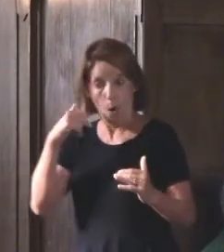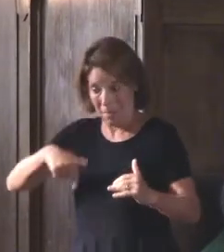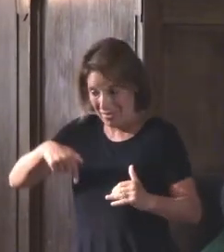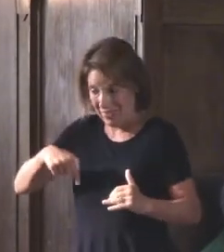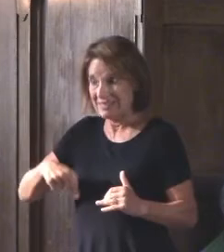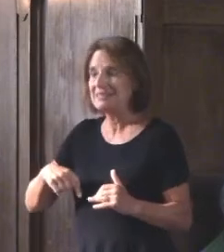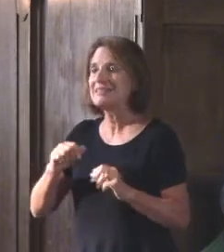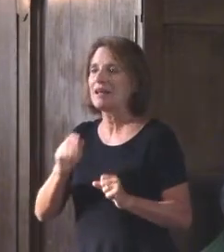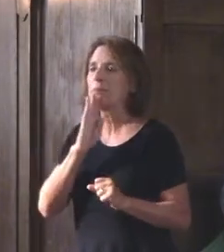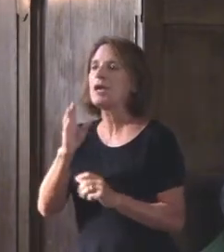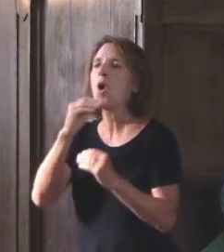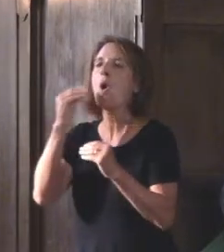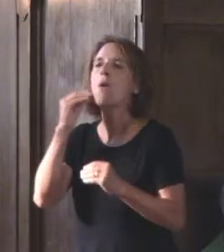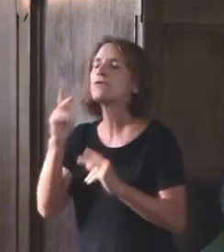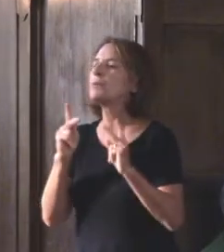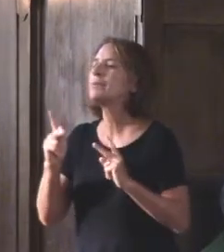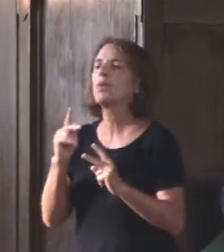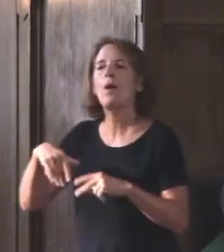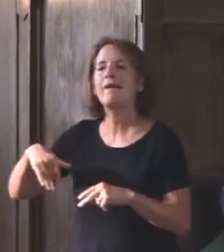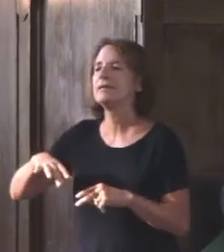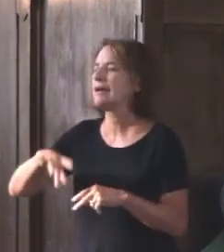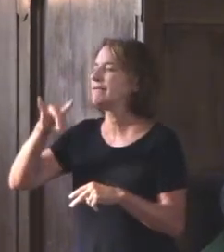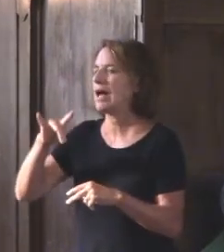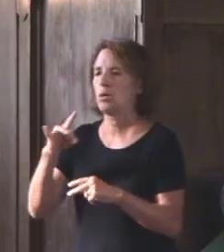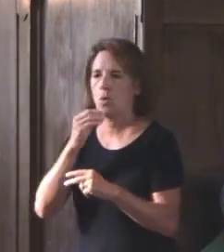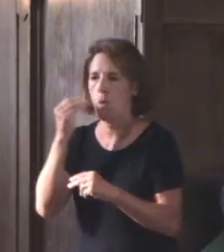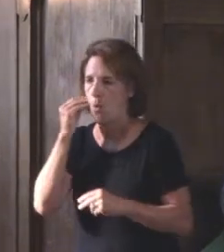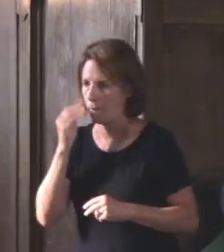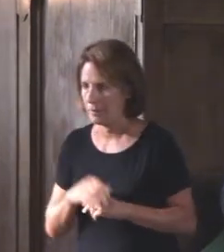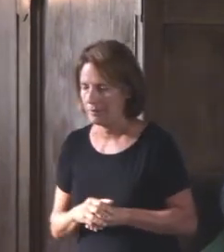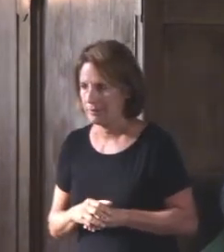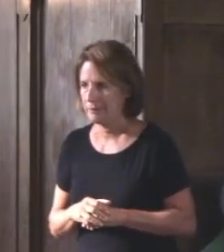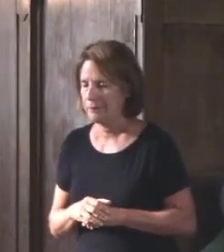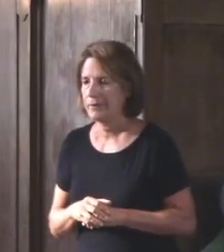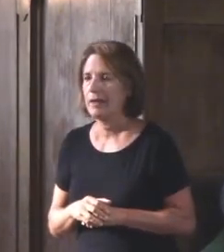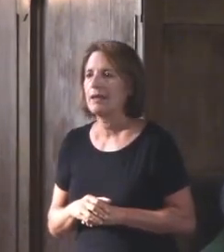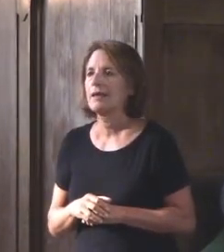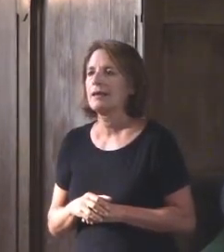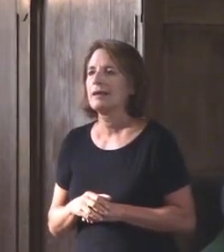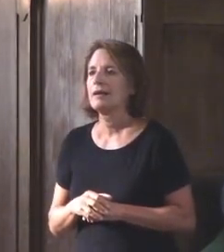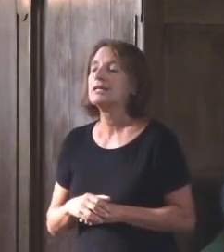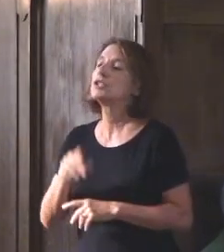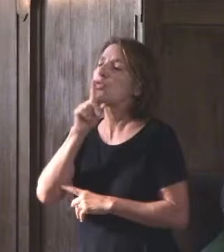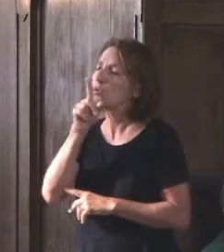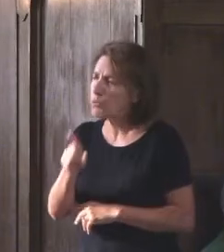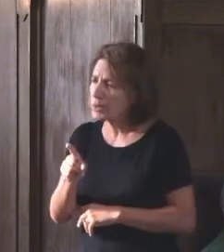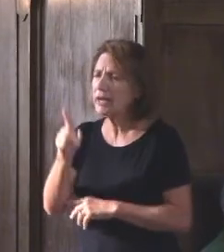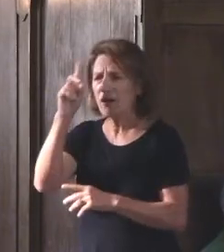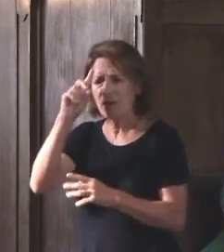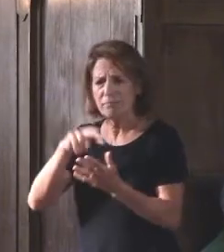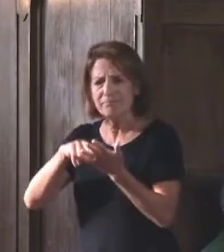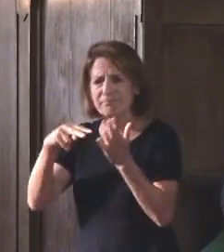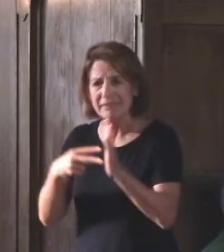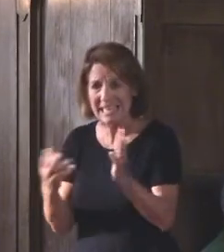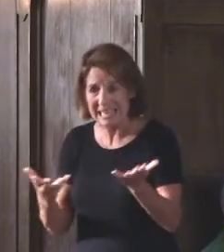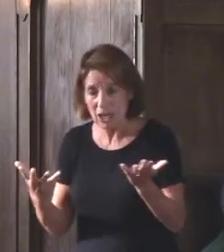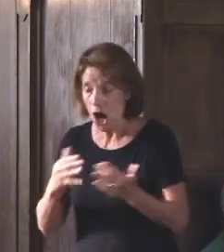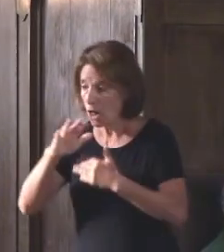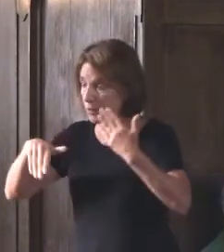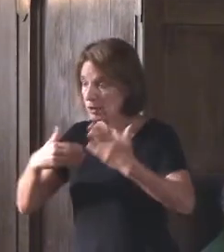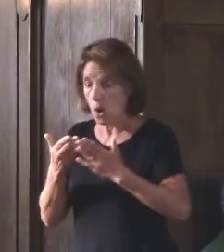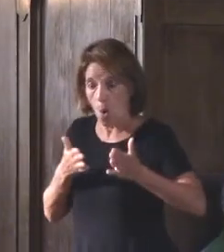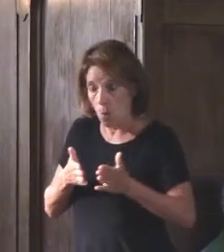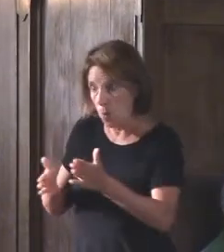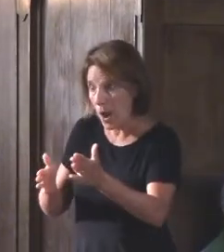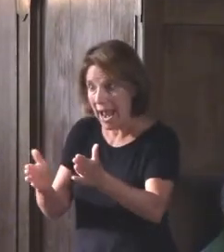not found one yet in the institutional church. So the real invitation here is to this whole way of life of